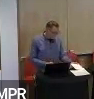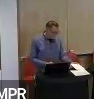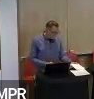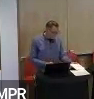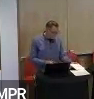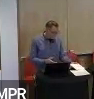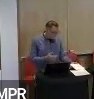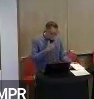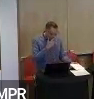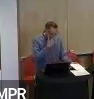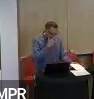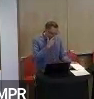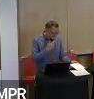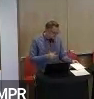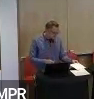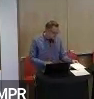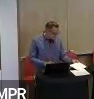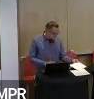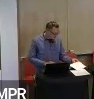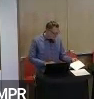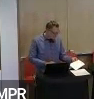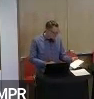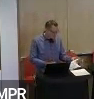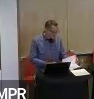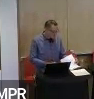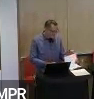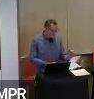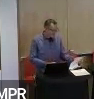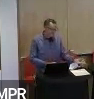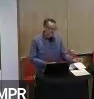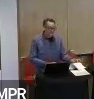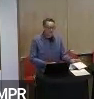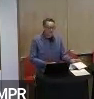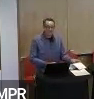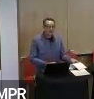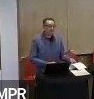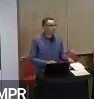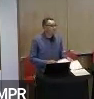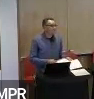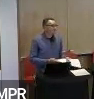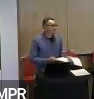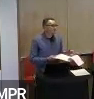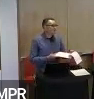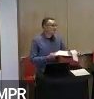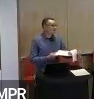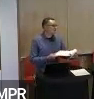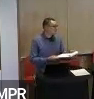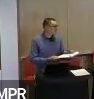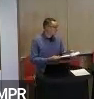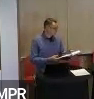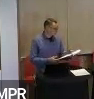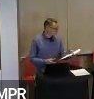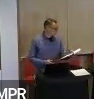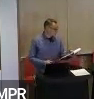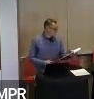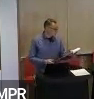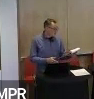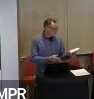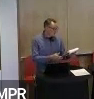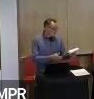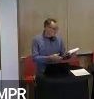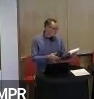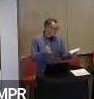Braille, Accessible Media and Braille Specialist here at the Lighthouse. Jerry, I'll give you a quick